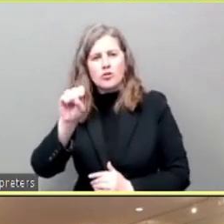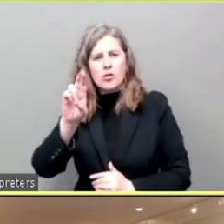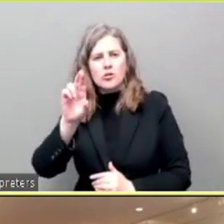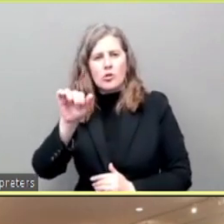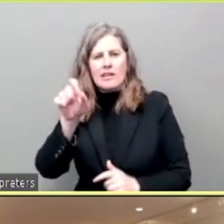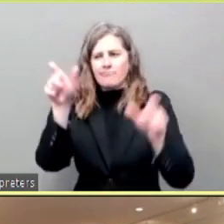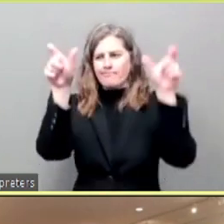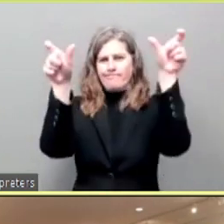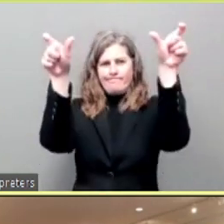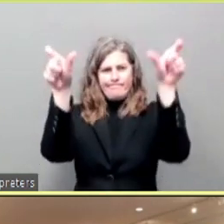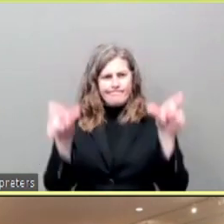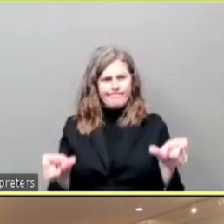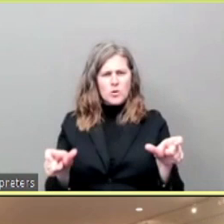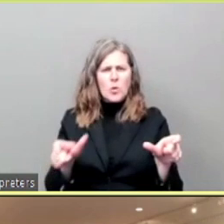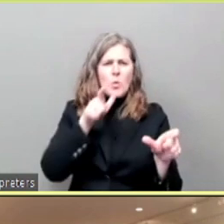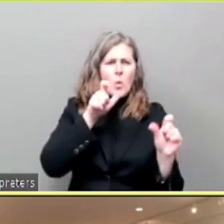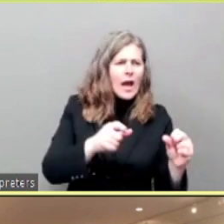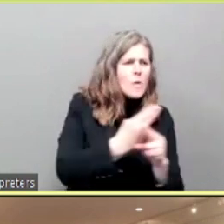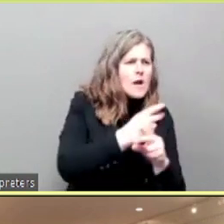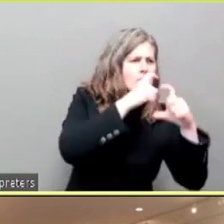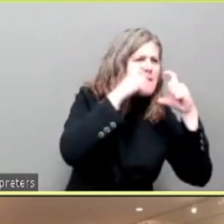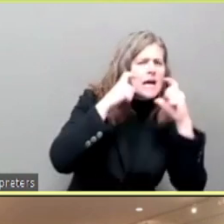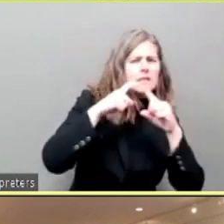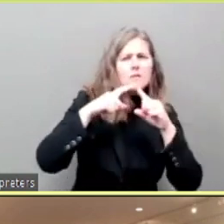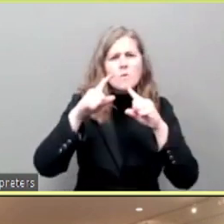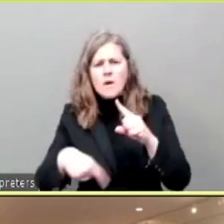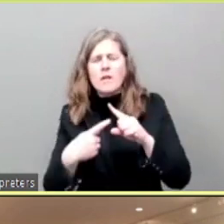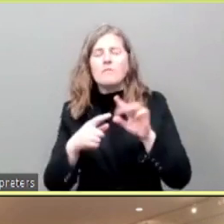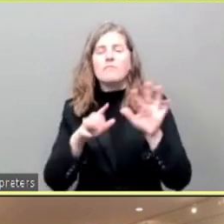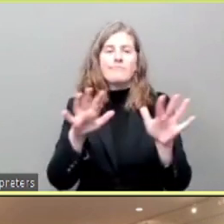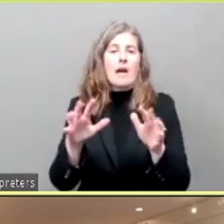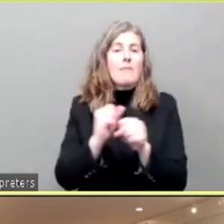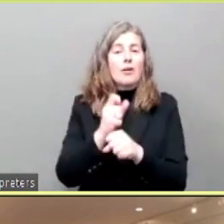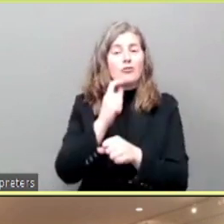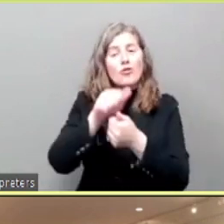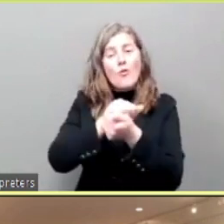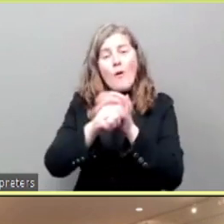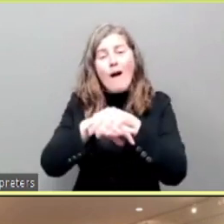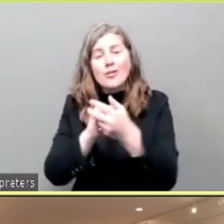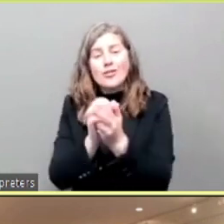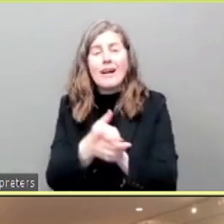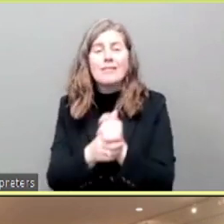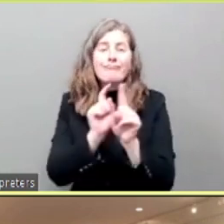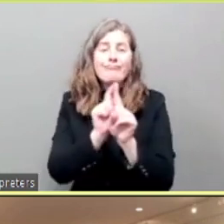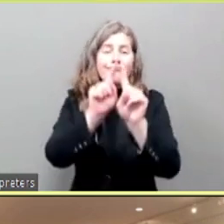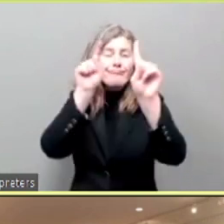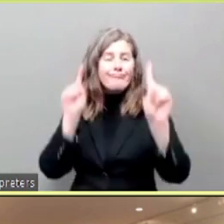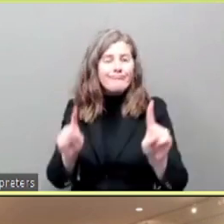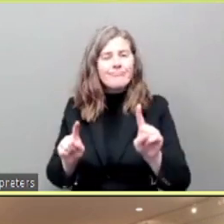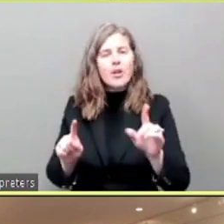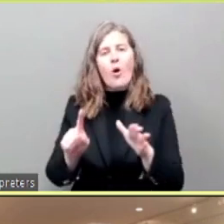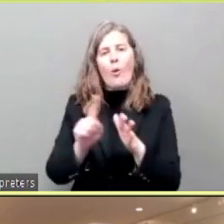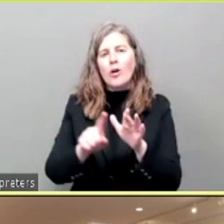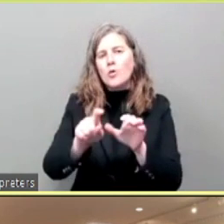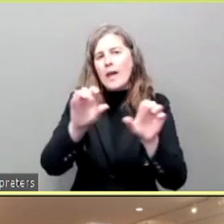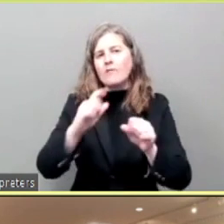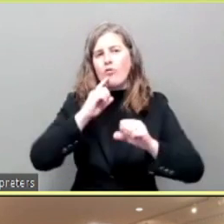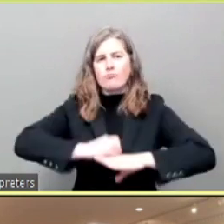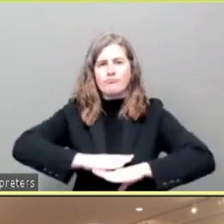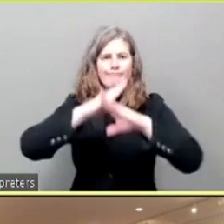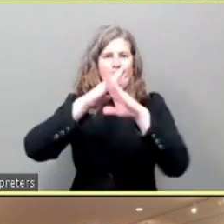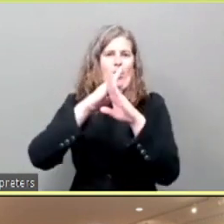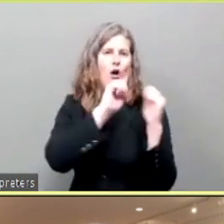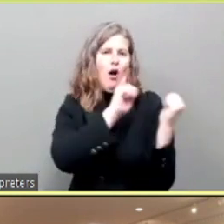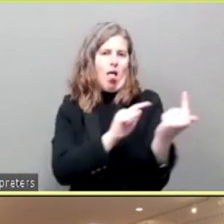mask wearing, and make sure you're washing your hands, keeping your distance, and doing all the things you can do to keep us all